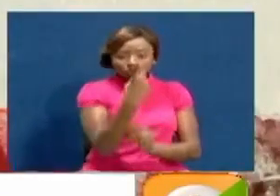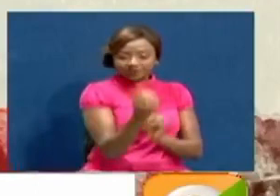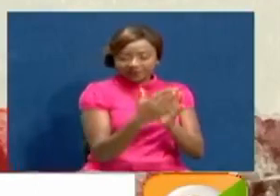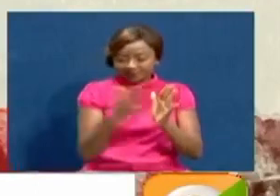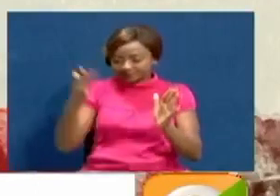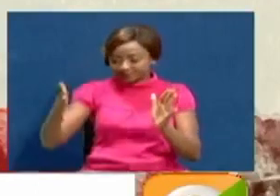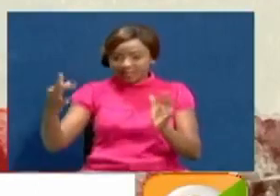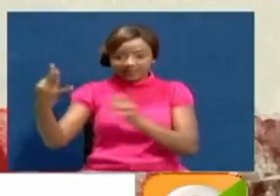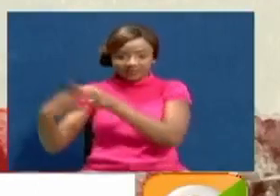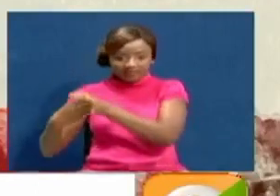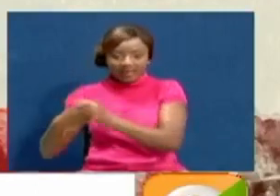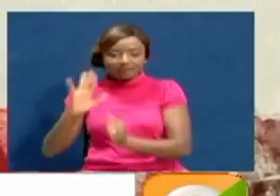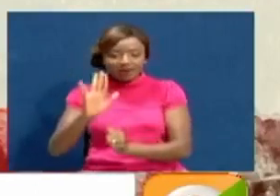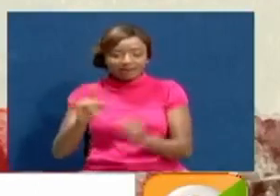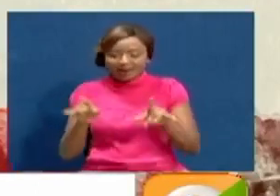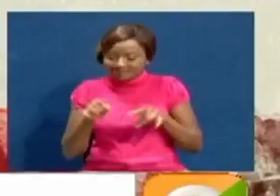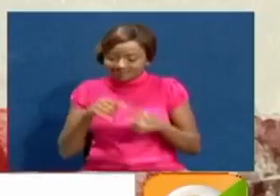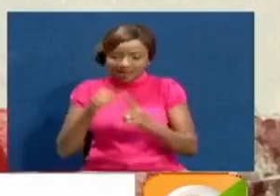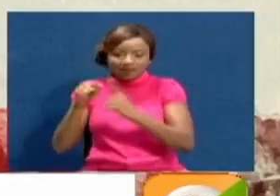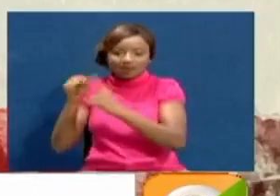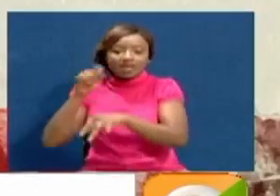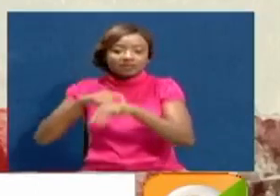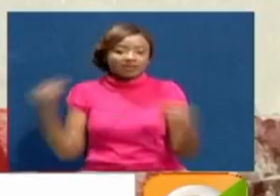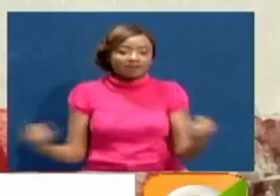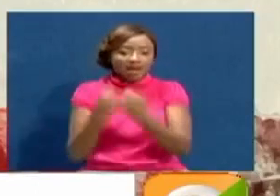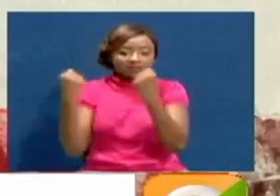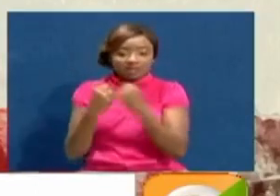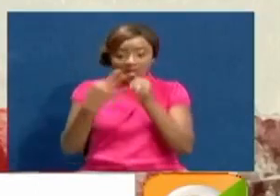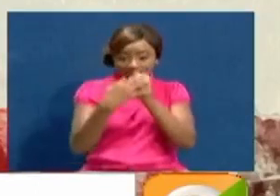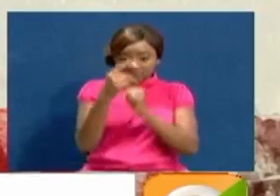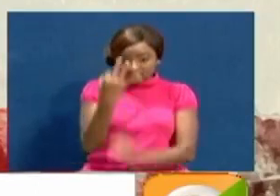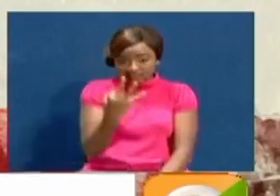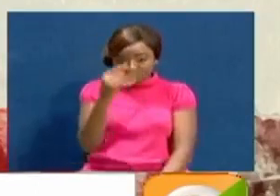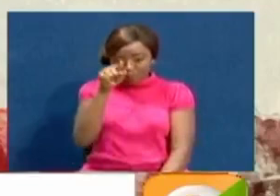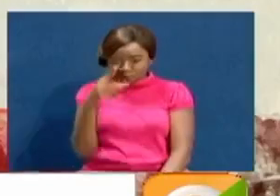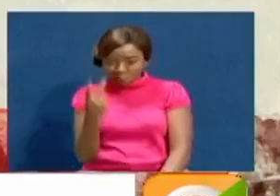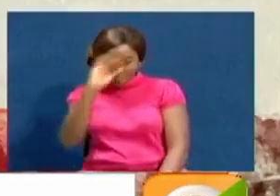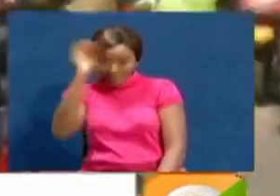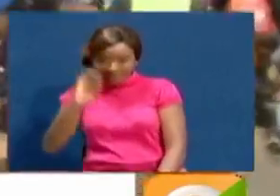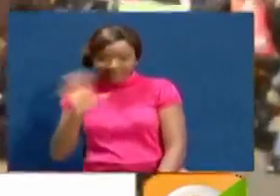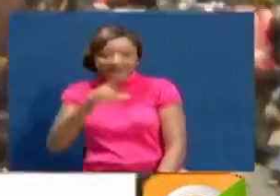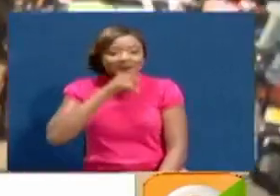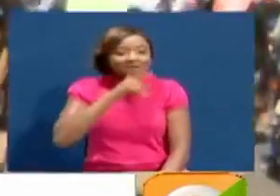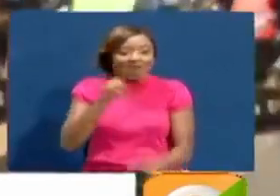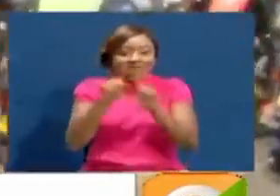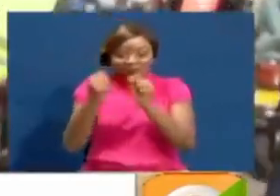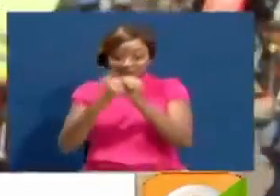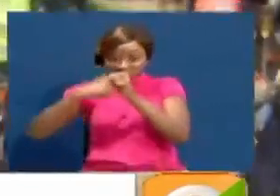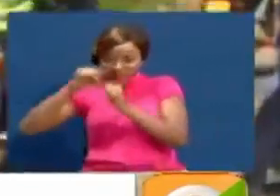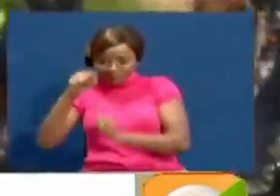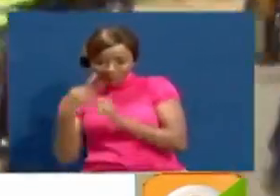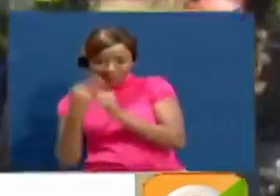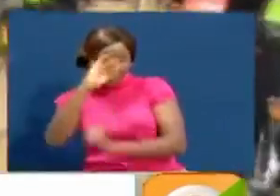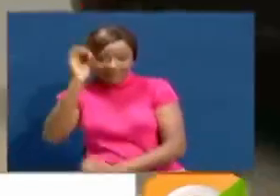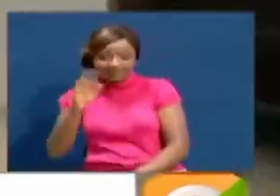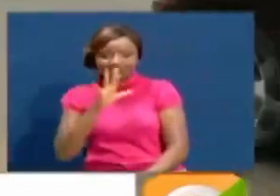25 to 39, are majority of those killed in road accidents. 83.2% of the fatalities are male and